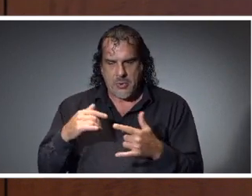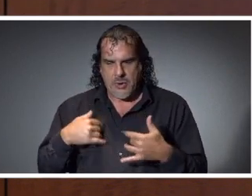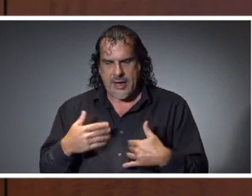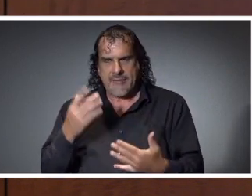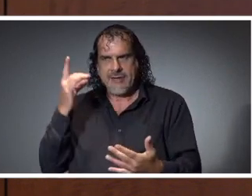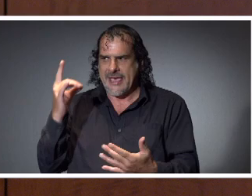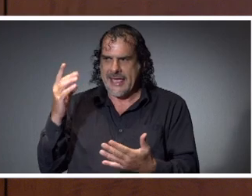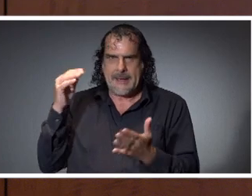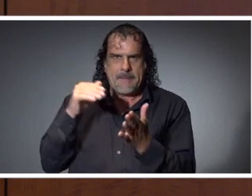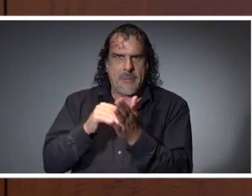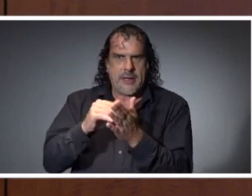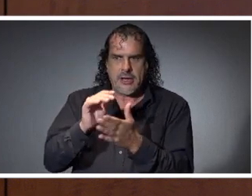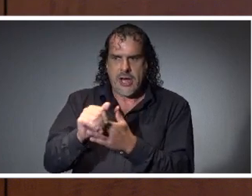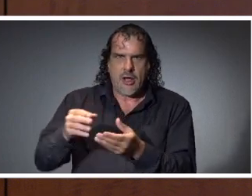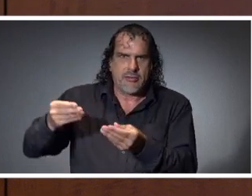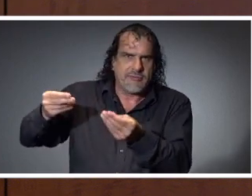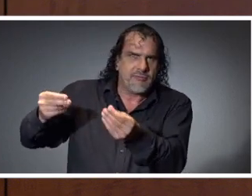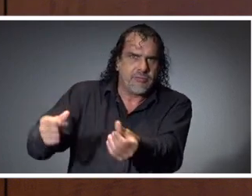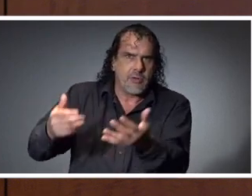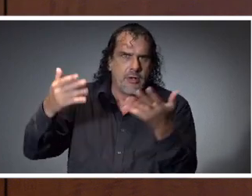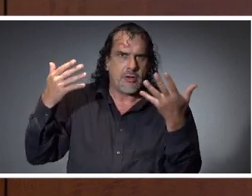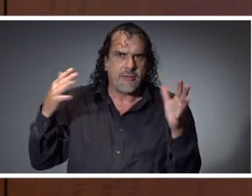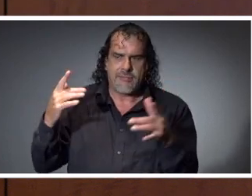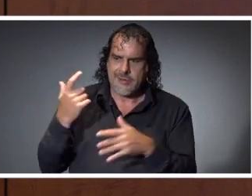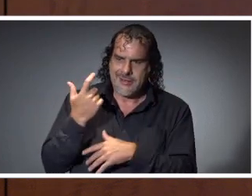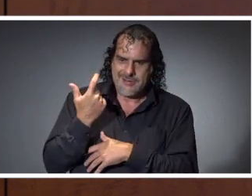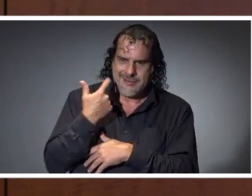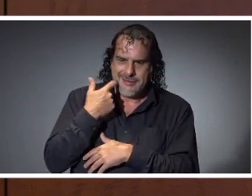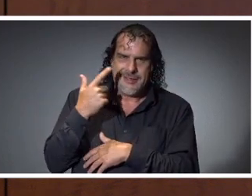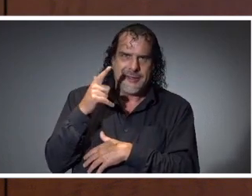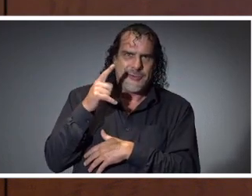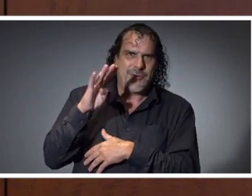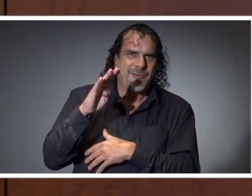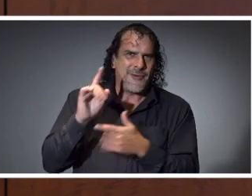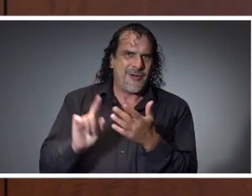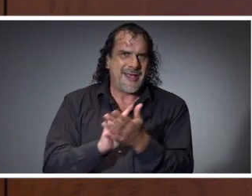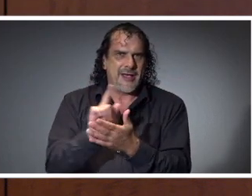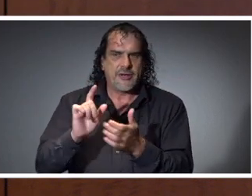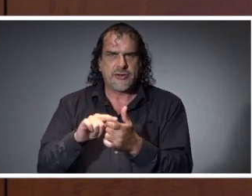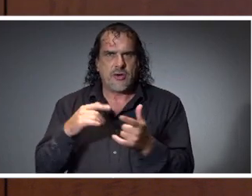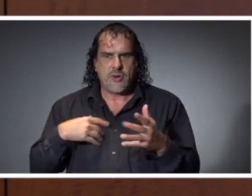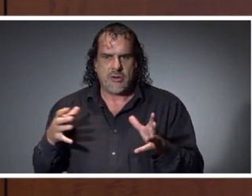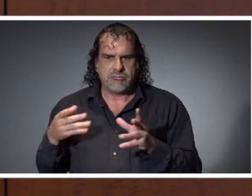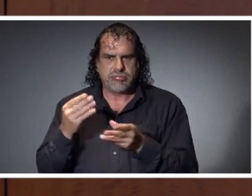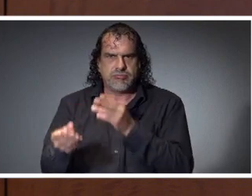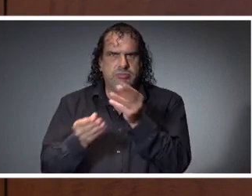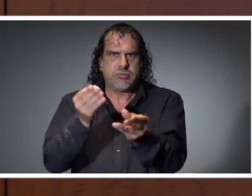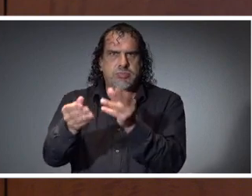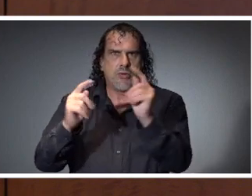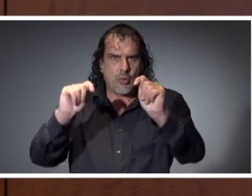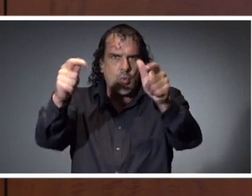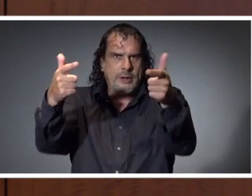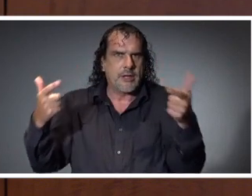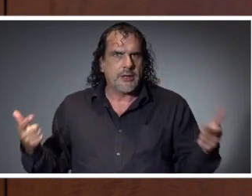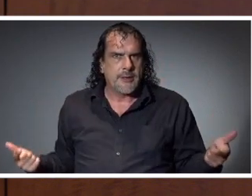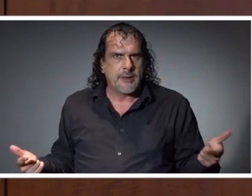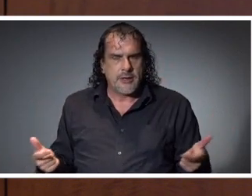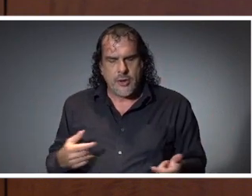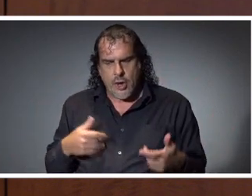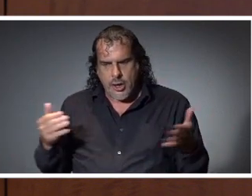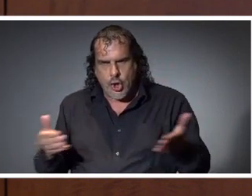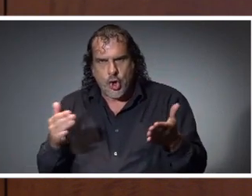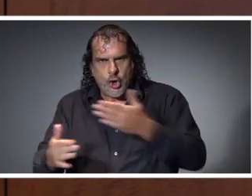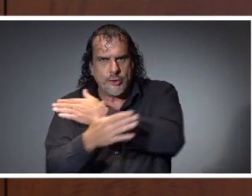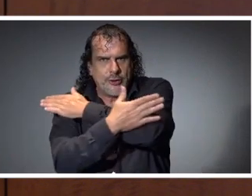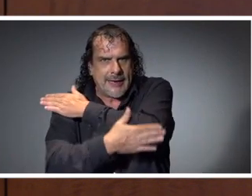worth of projects just over the last 24 hours, so we're starting to see the counties push those projects in. So I want to encourage the counties and municipalities